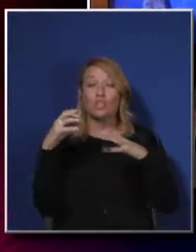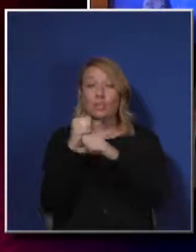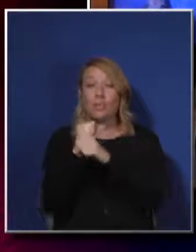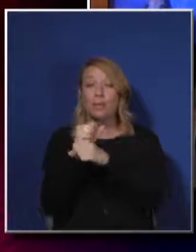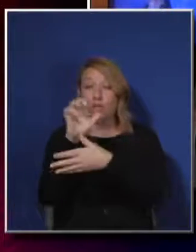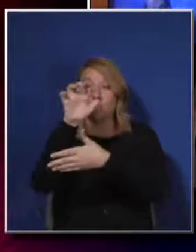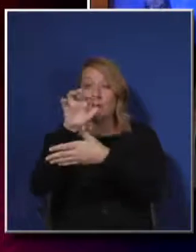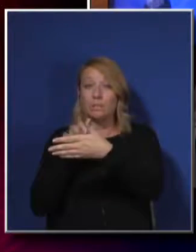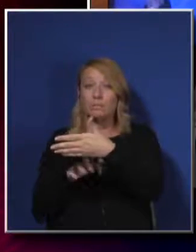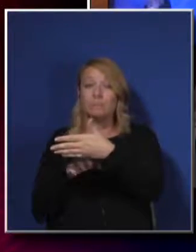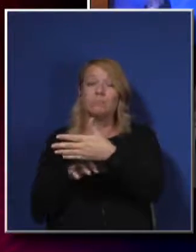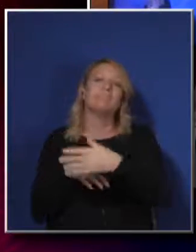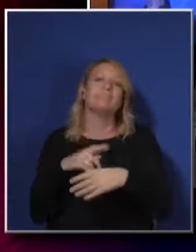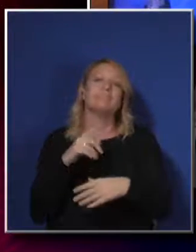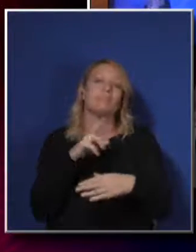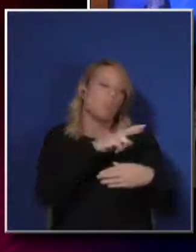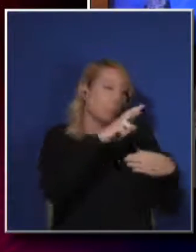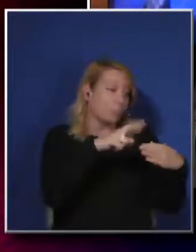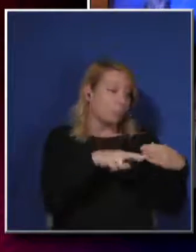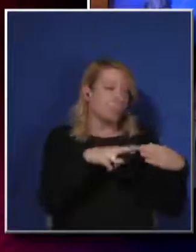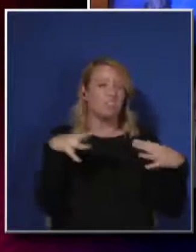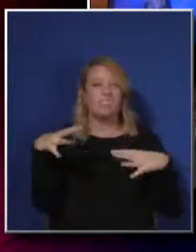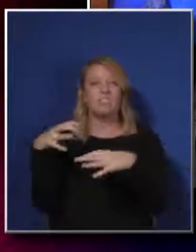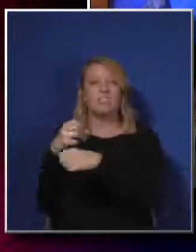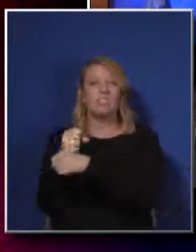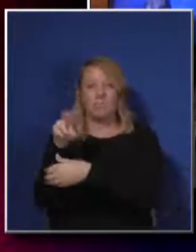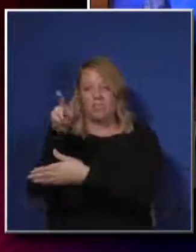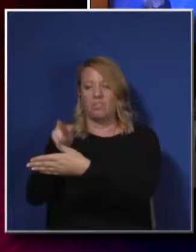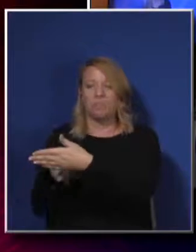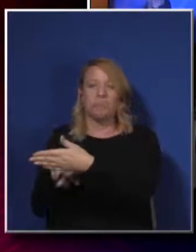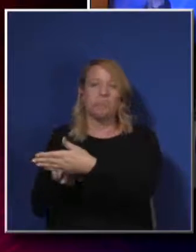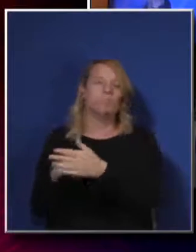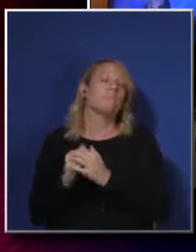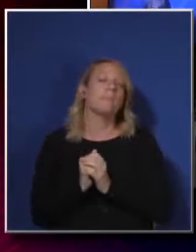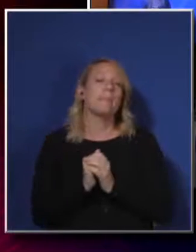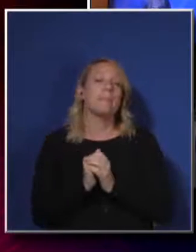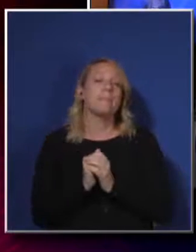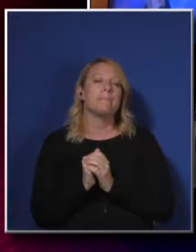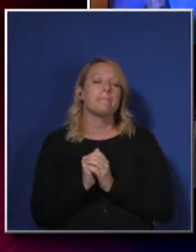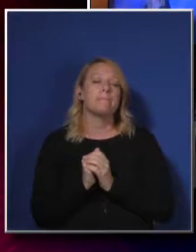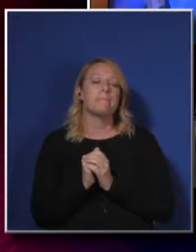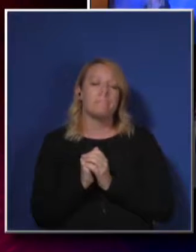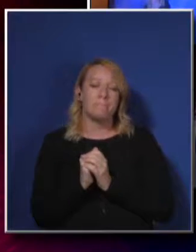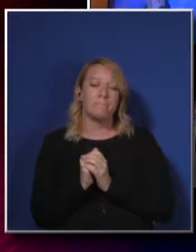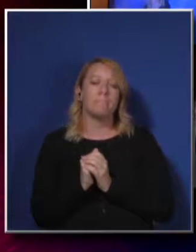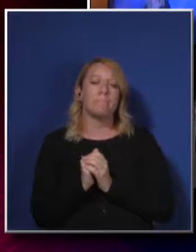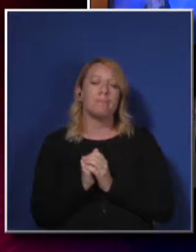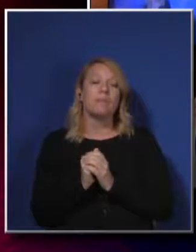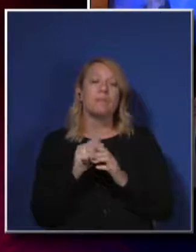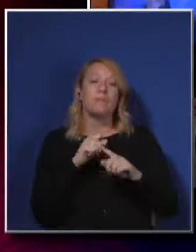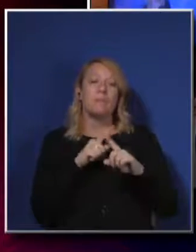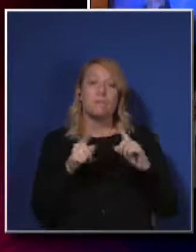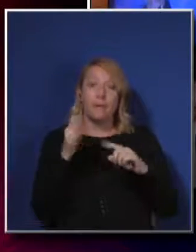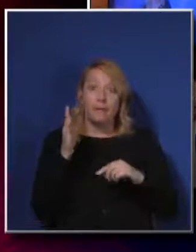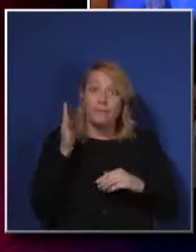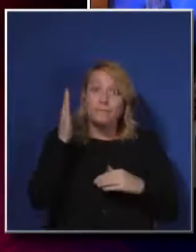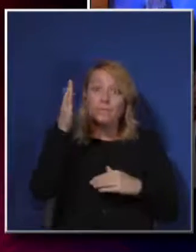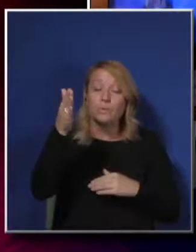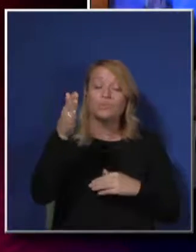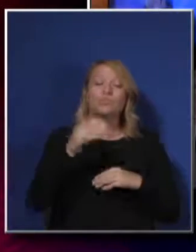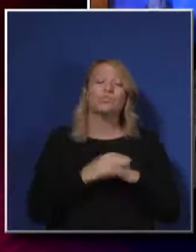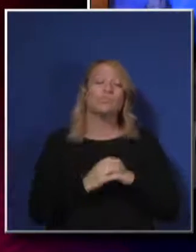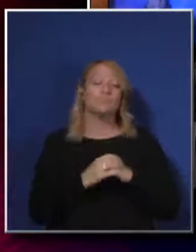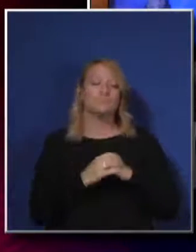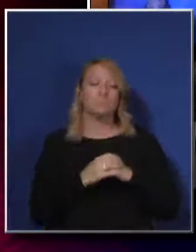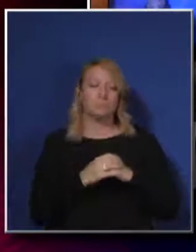summarizes the evaluation results. What I will do is talk a little bit about going forward based on